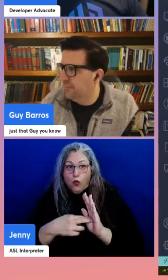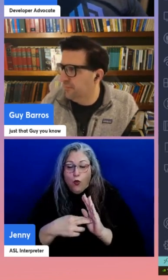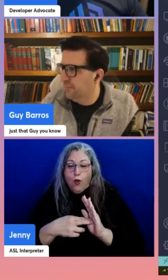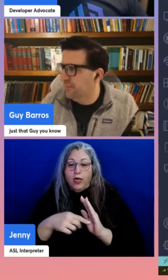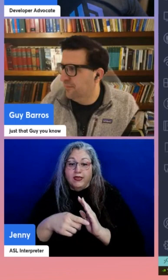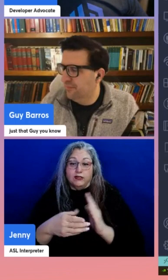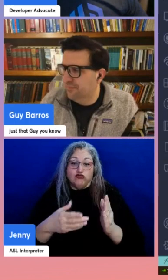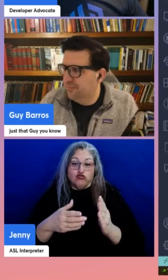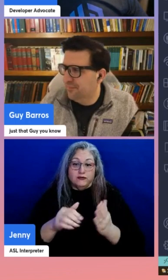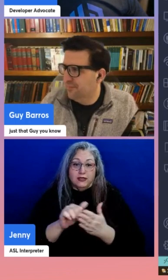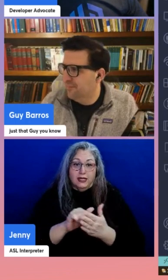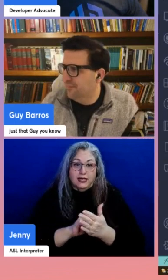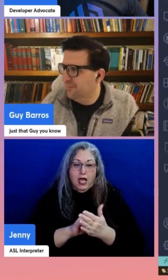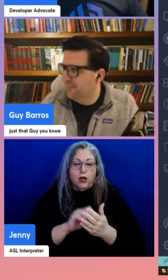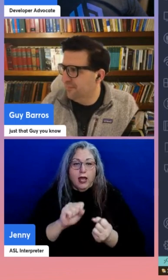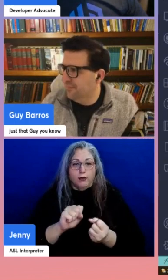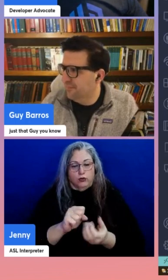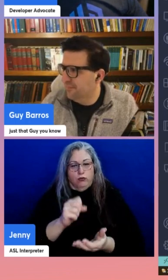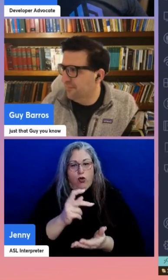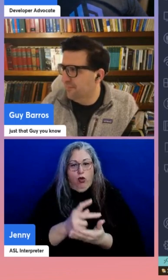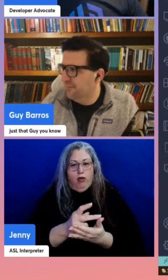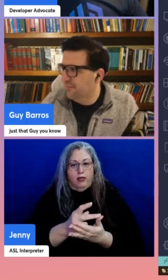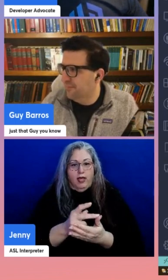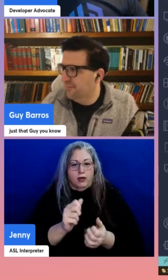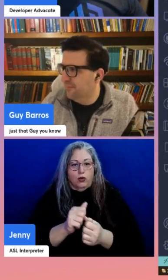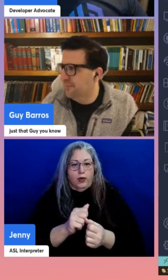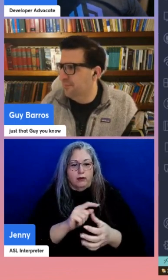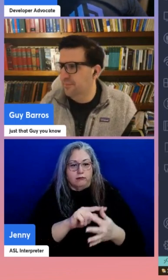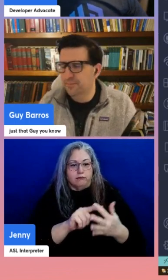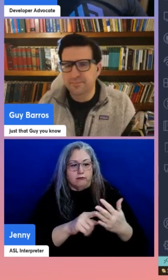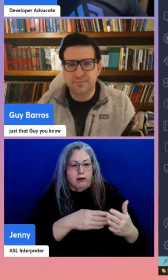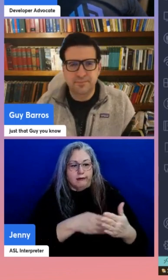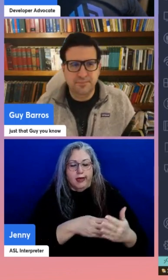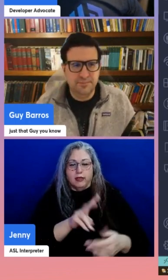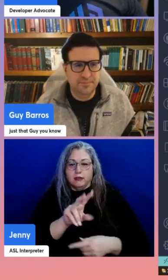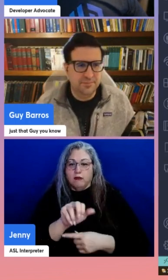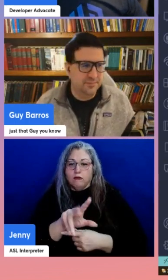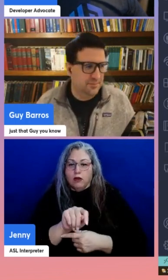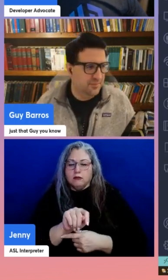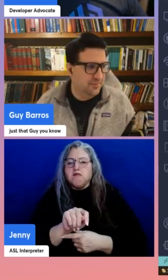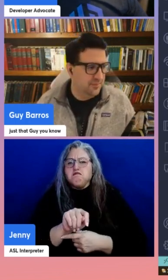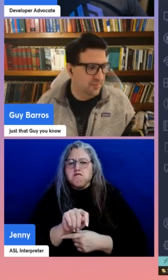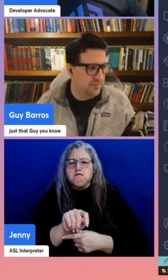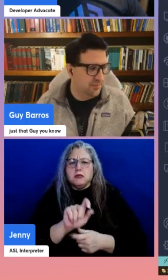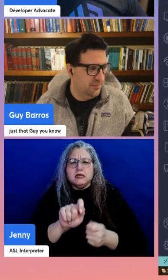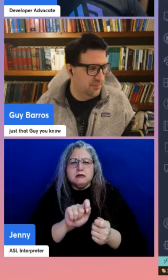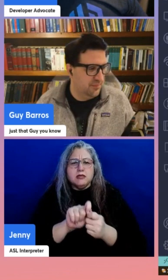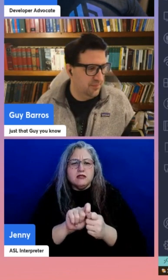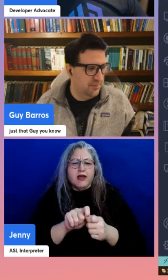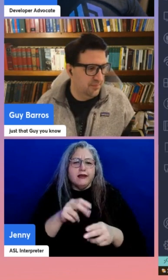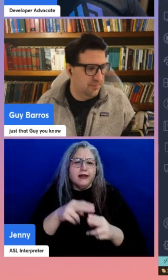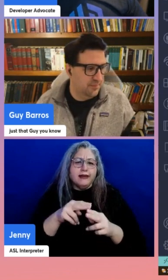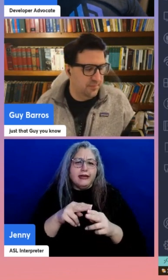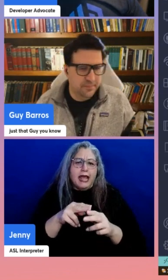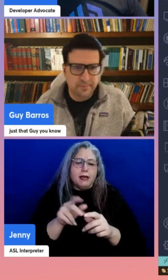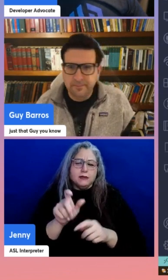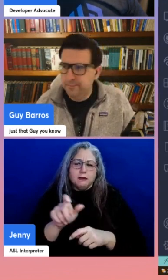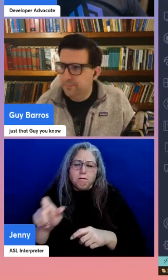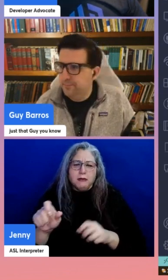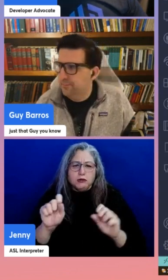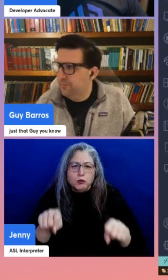account to authenticate against Vault. And we can kind of specify the namespace that